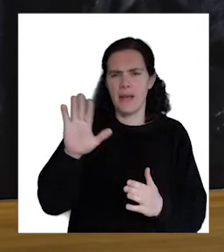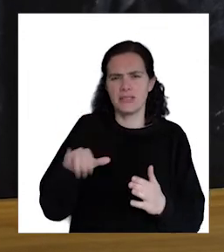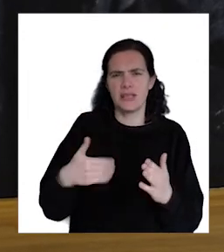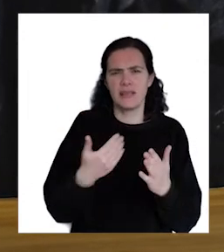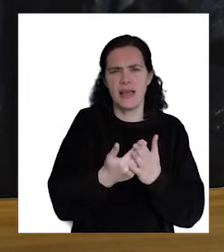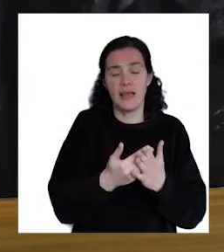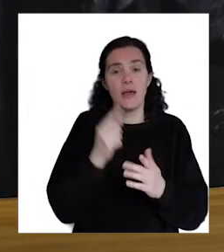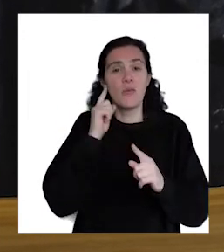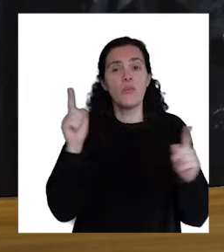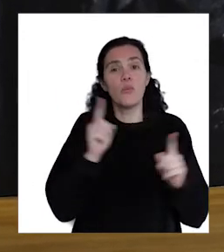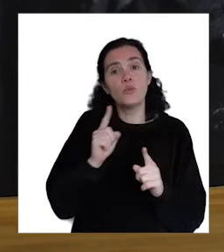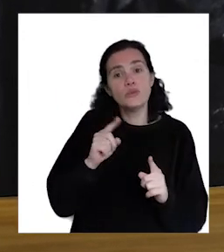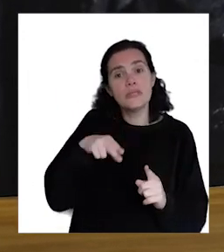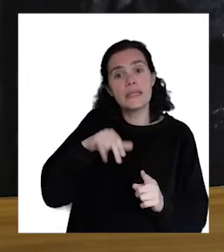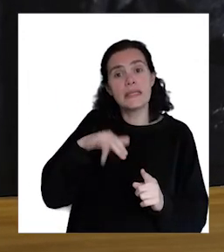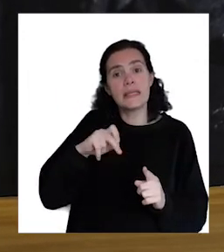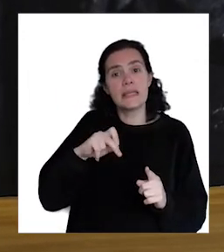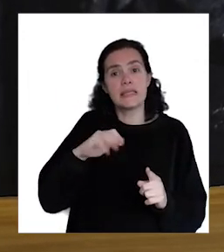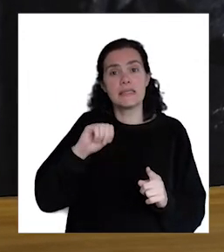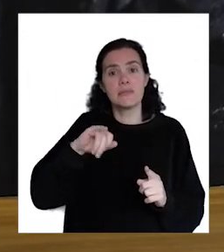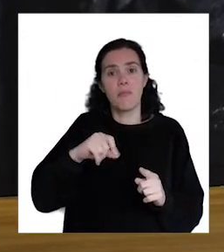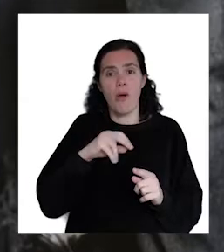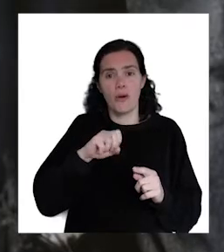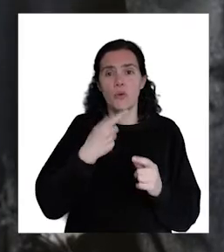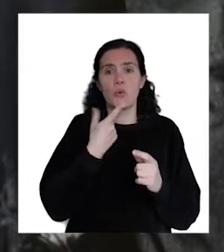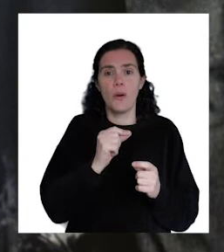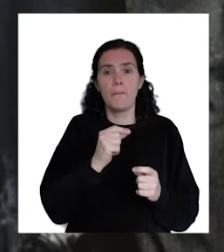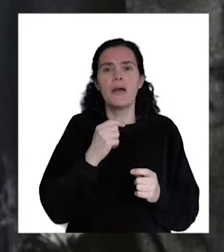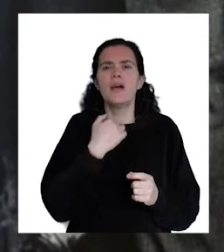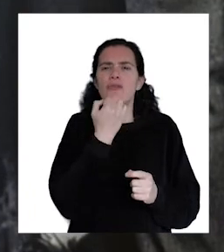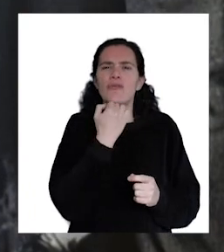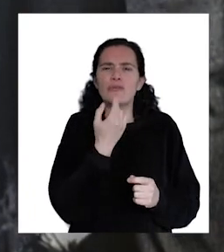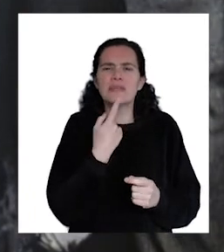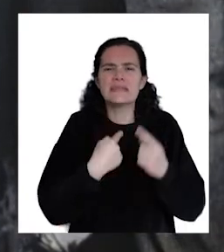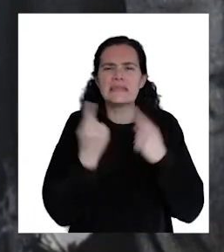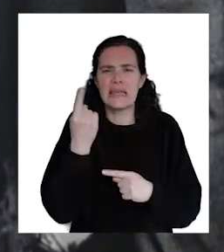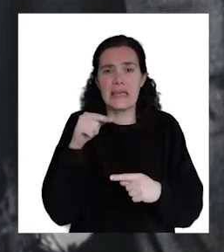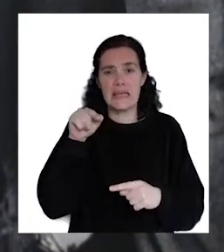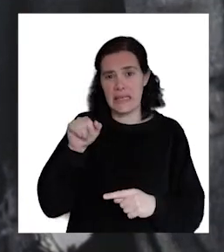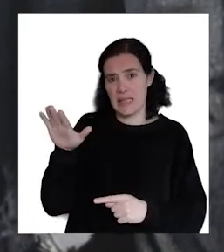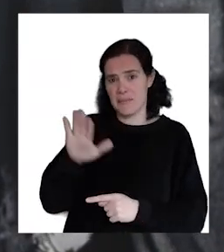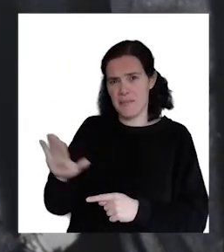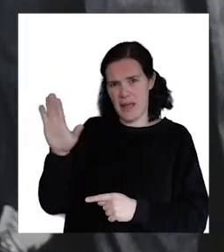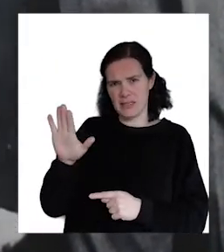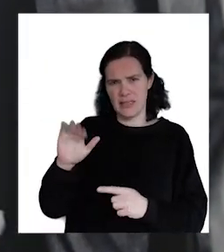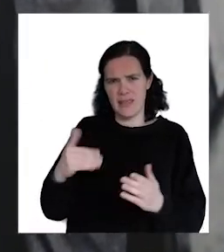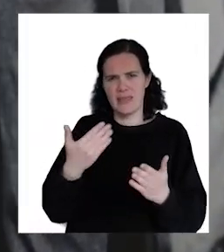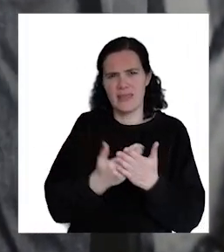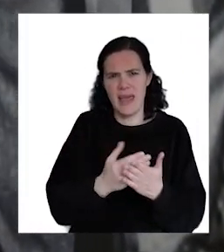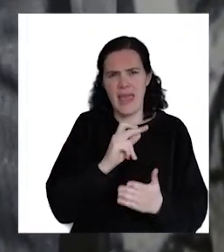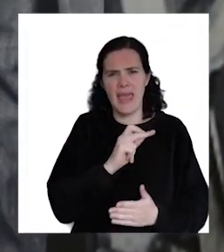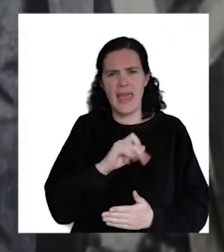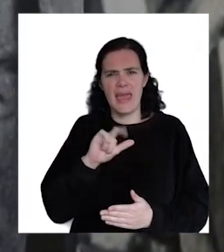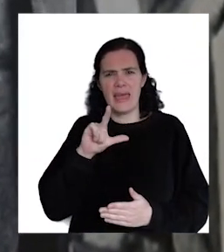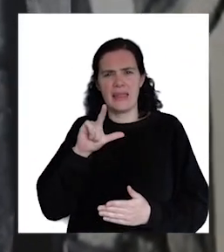if this image brings you to Nina Simone's Strange Fruit, this image brings you to